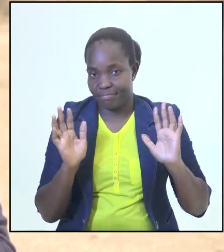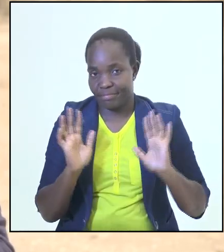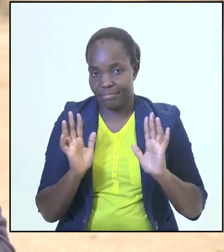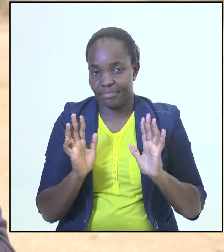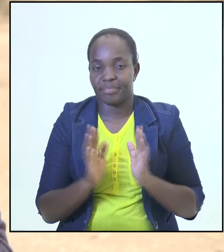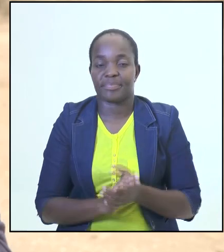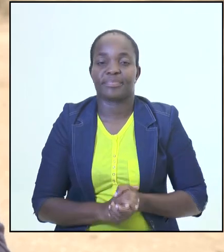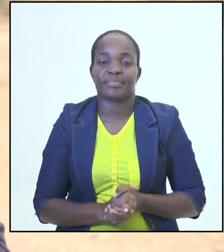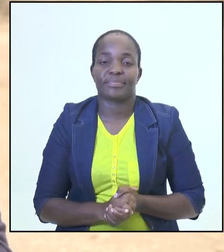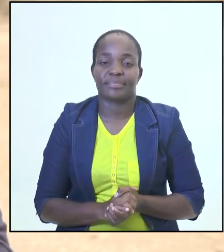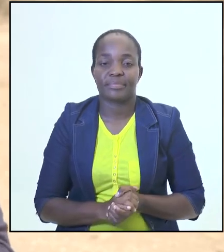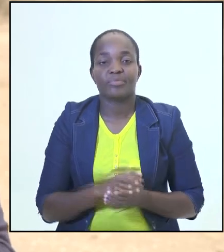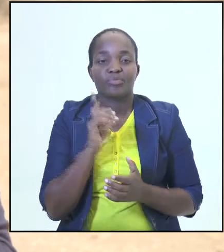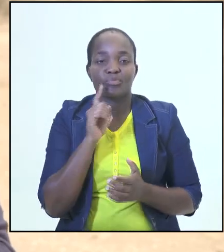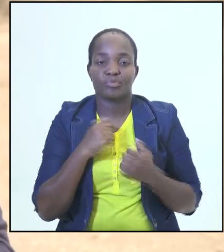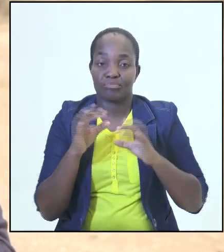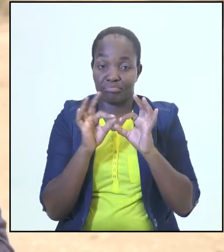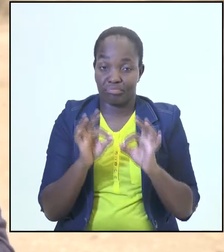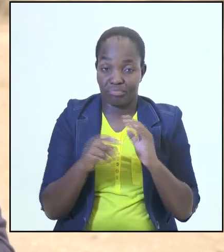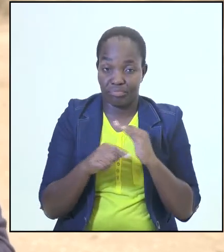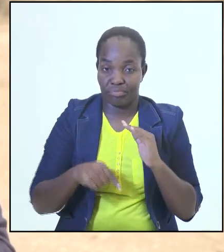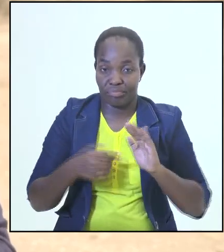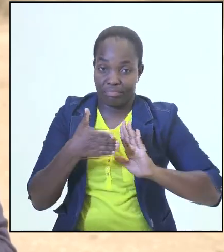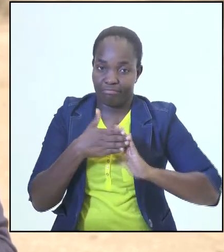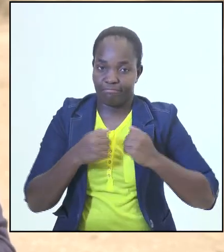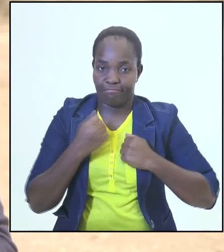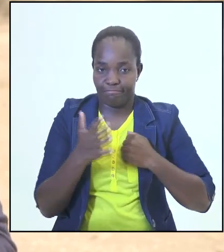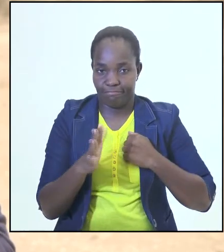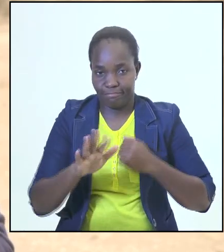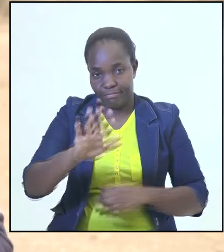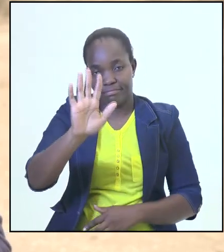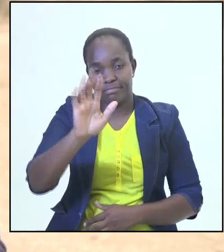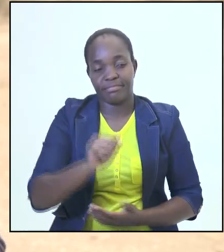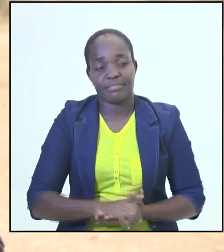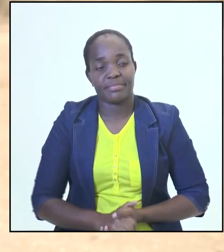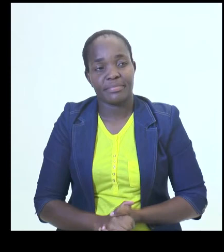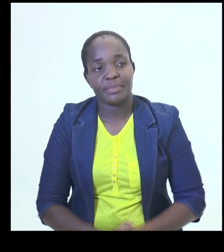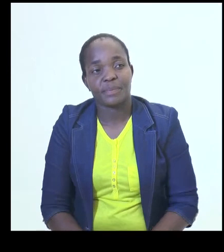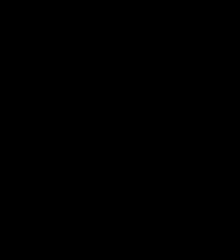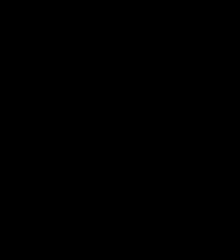please take care of our beautiful country and save our water. Bye-bye.